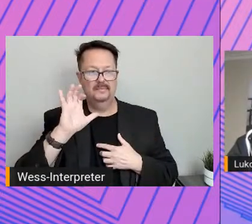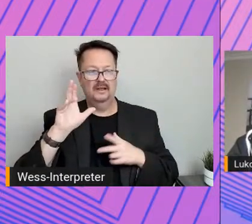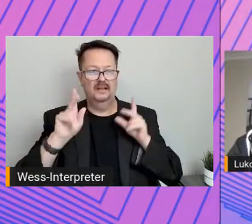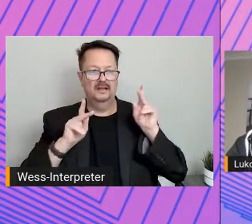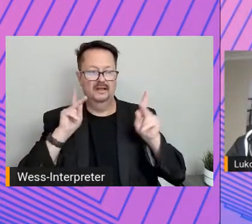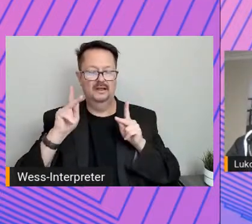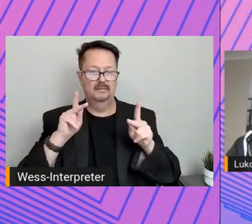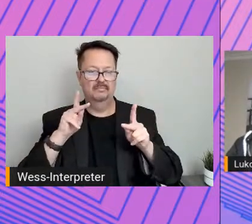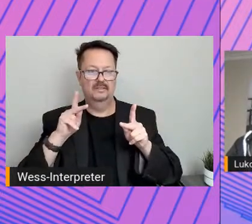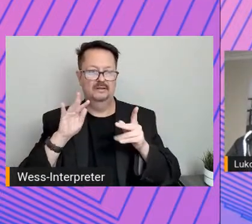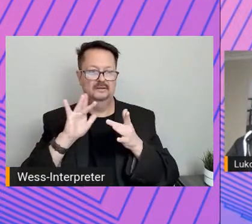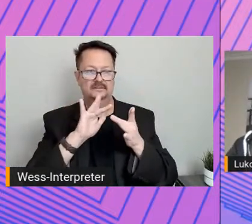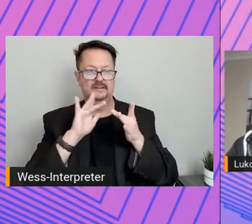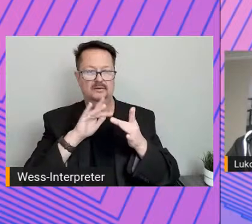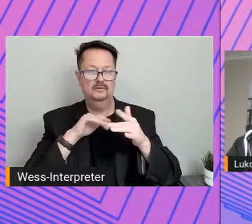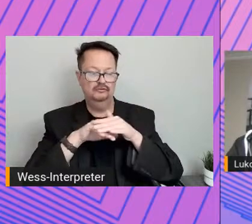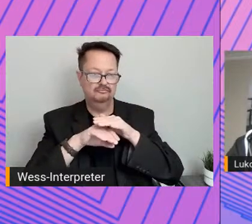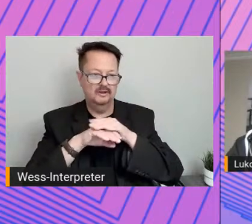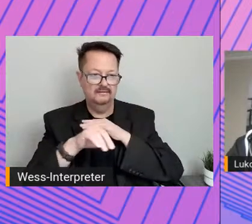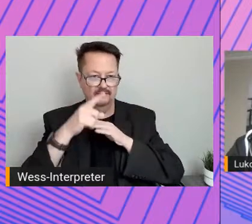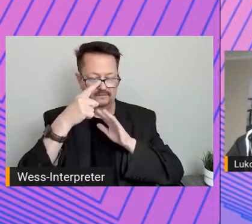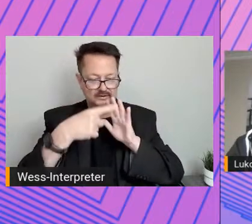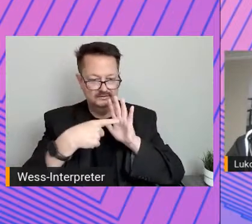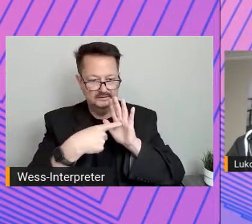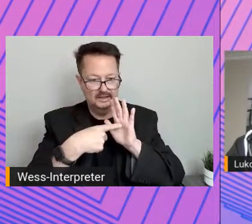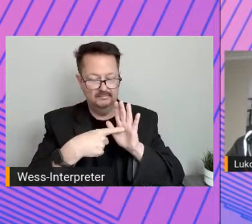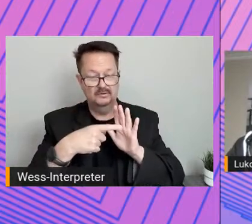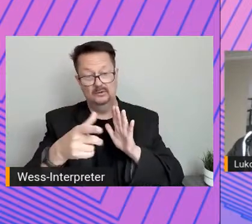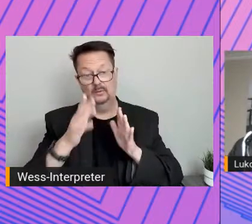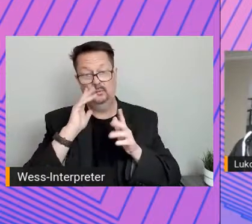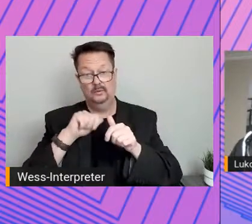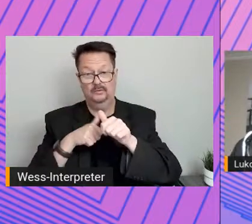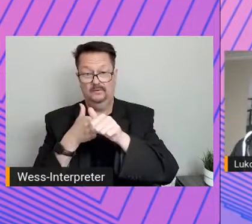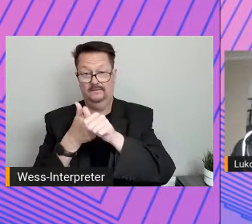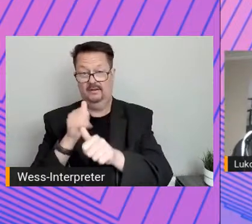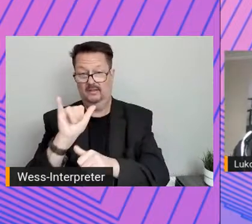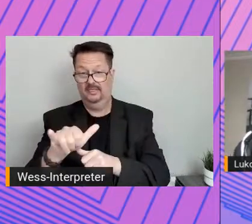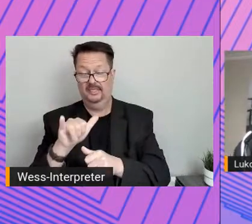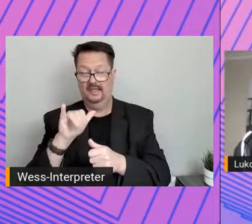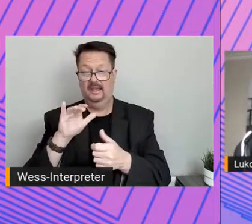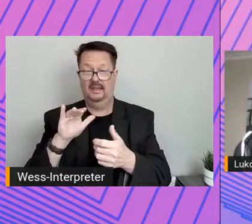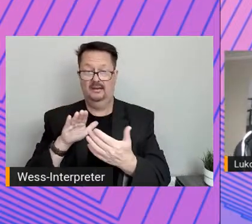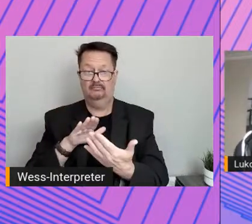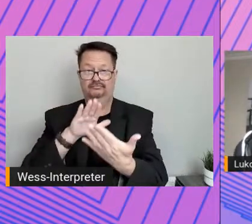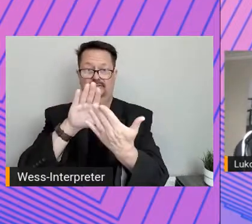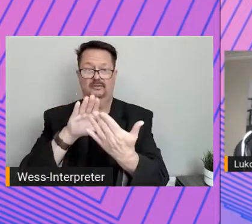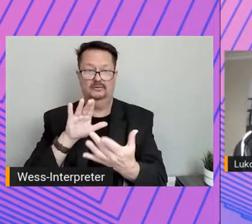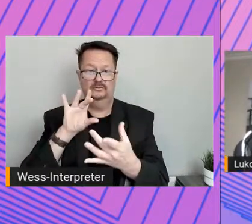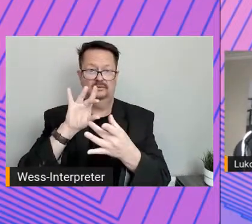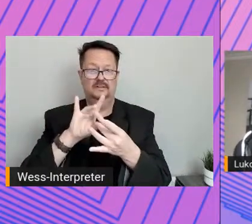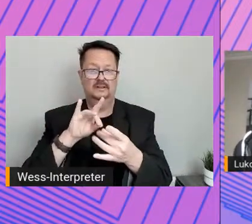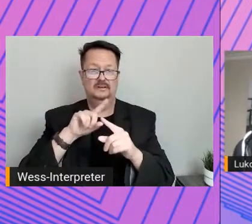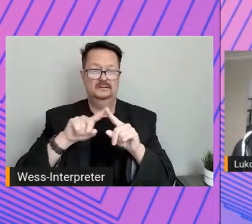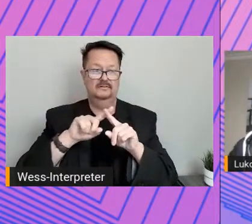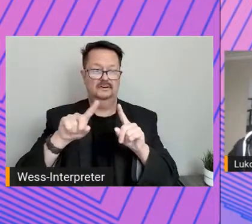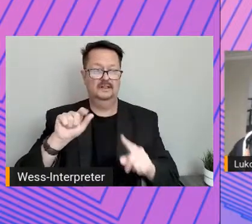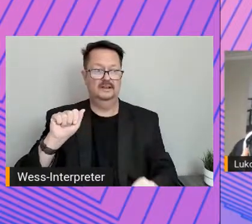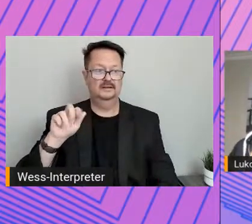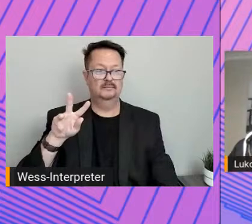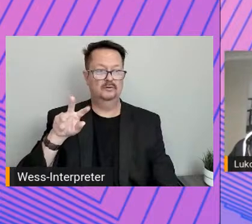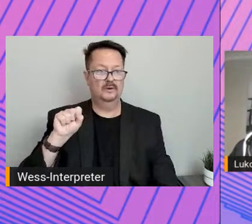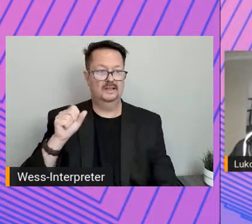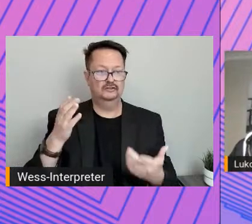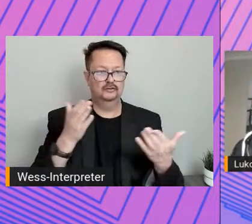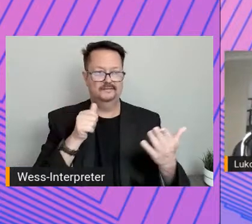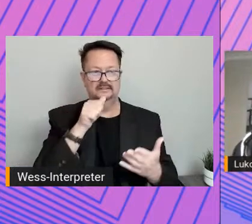the internet, for example? Or are you going to follow an approach like this where you connect to different AWS services in a very private way? So this